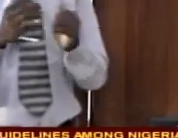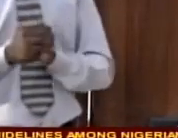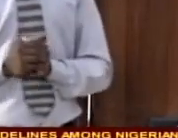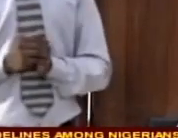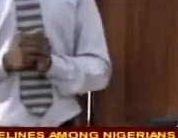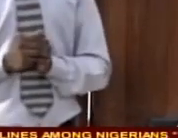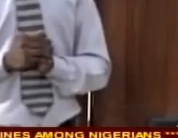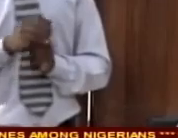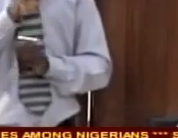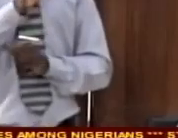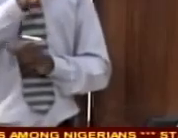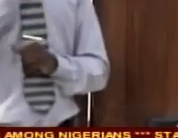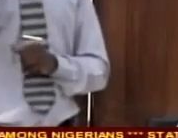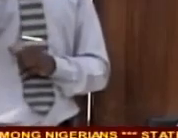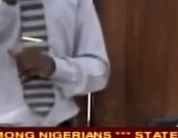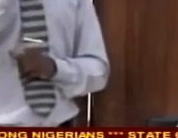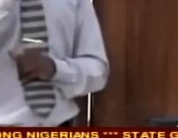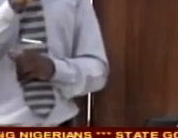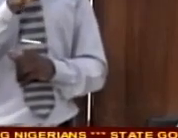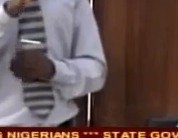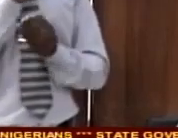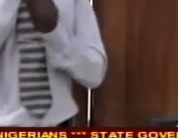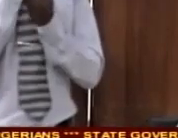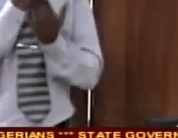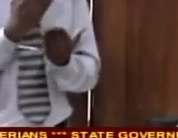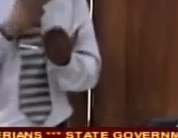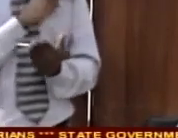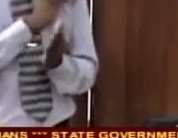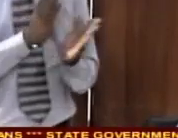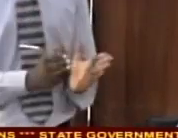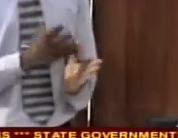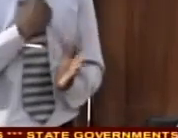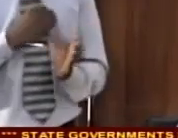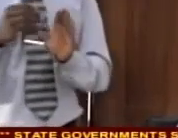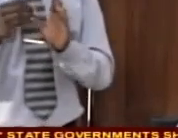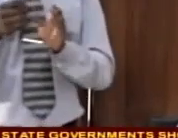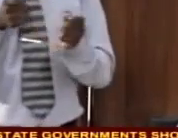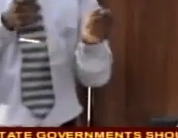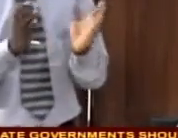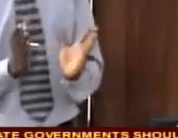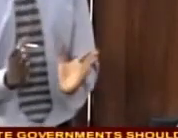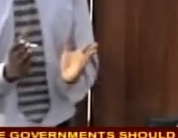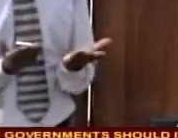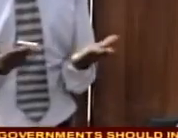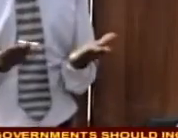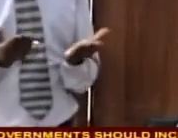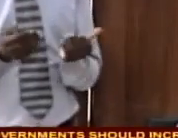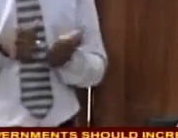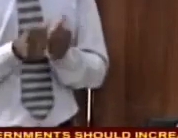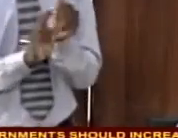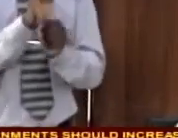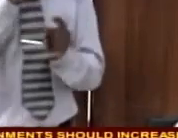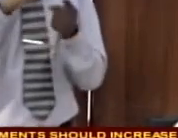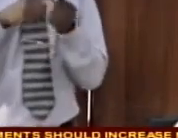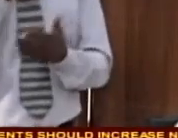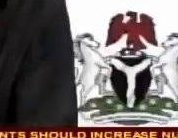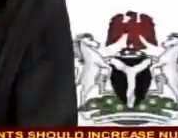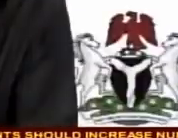you, SGF, Information Minister, and the coordinator. You might wish to, just a follow-up to what my colleague